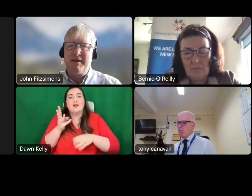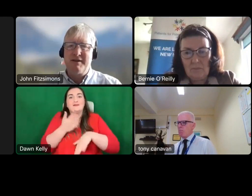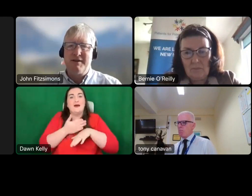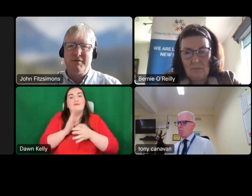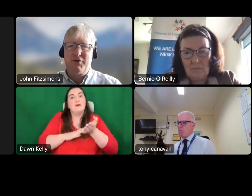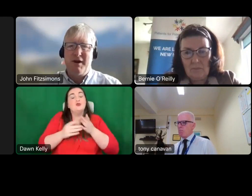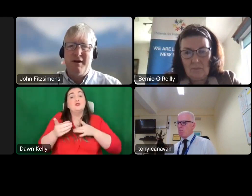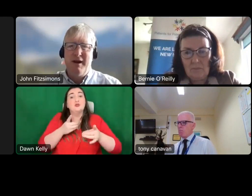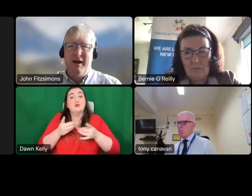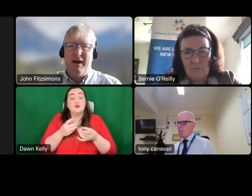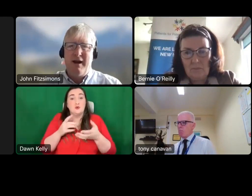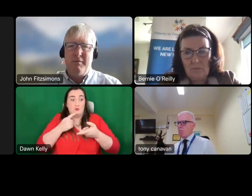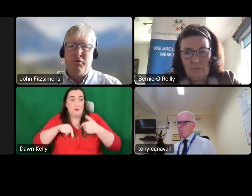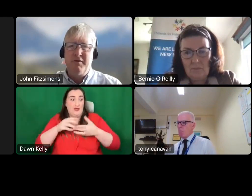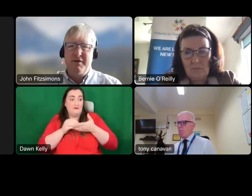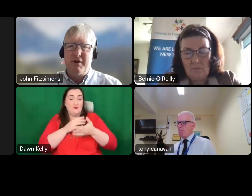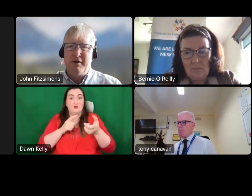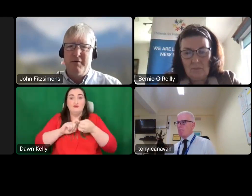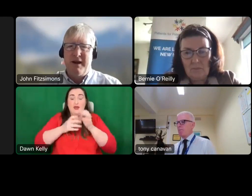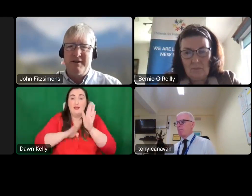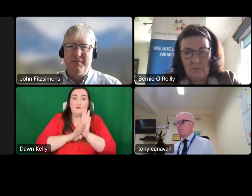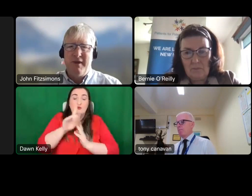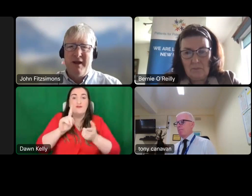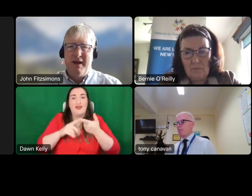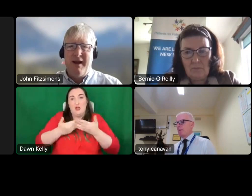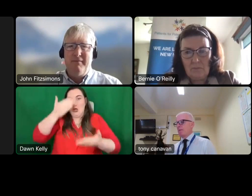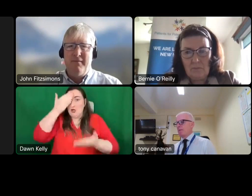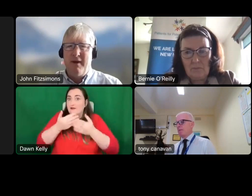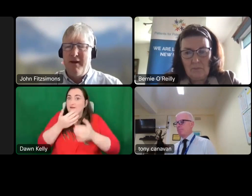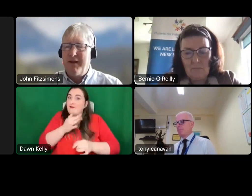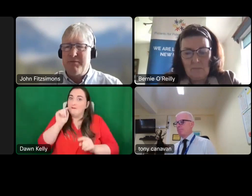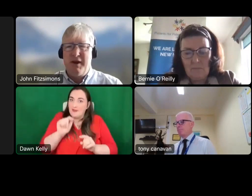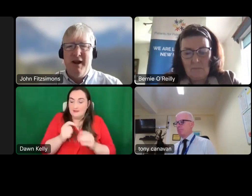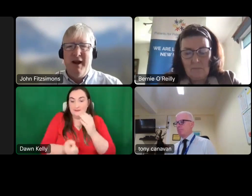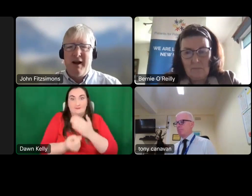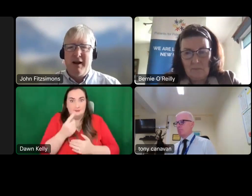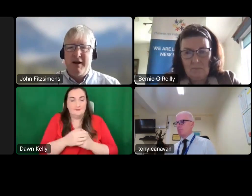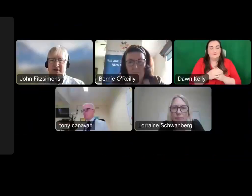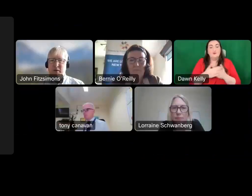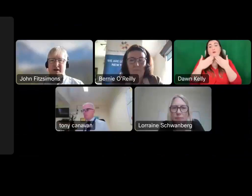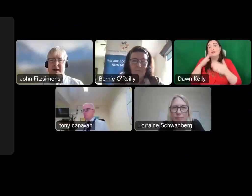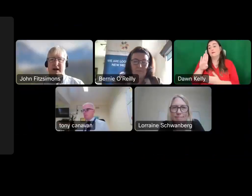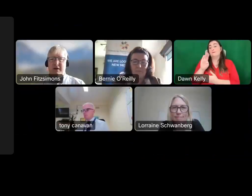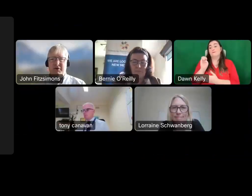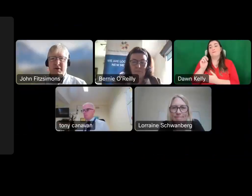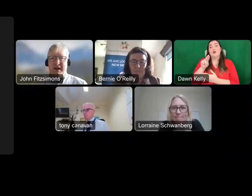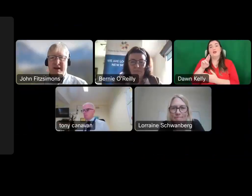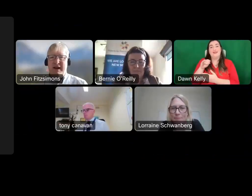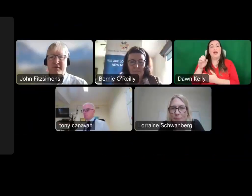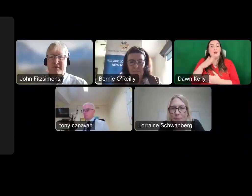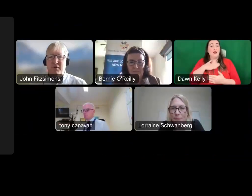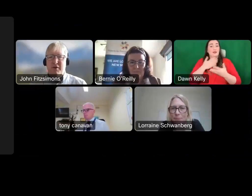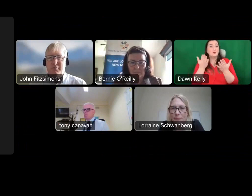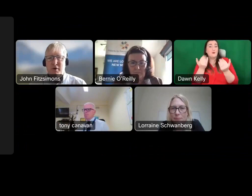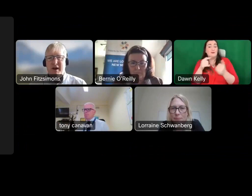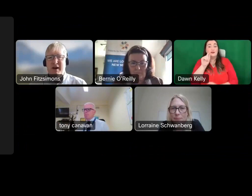within the system to try and improve it and learn from that. Thanks, Bernie. I'd like to welcome Tony